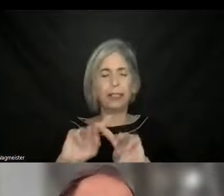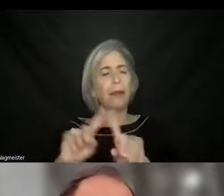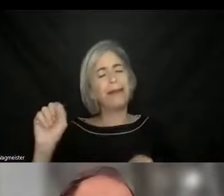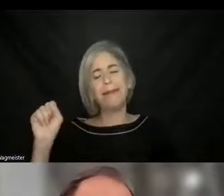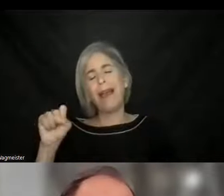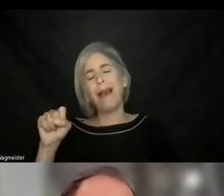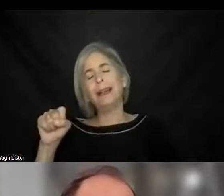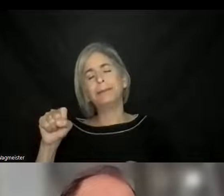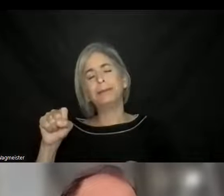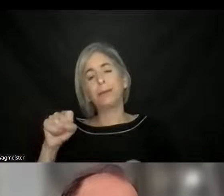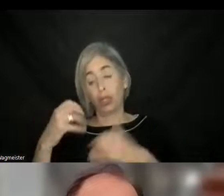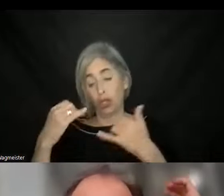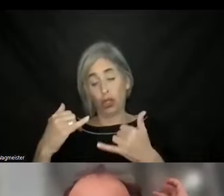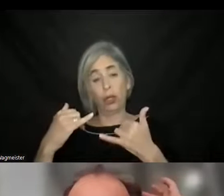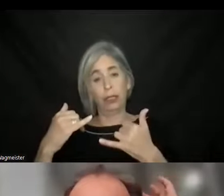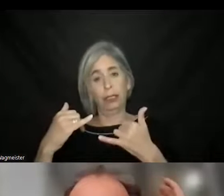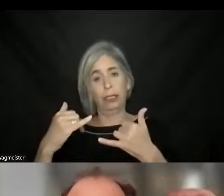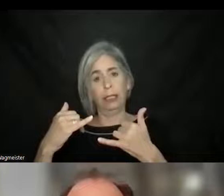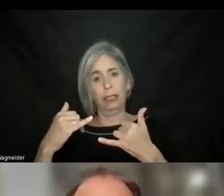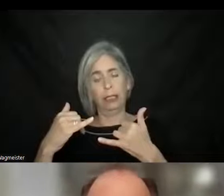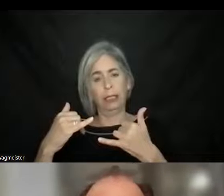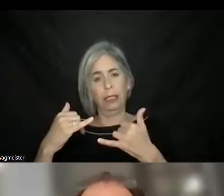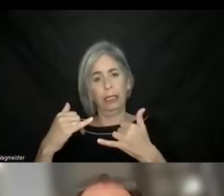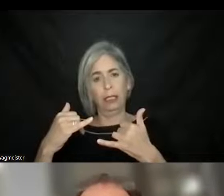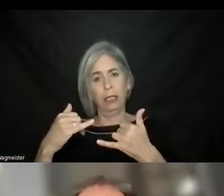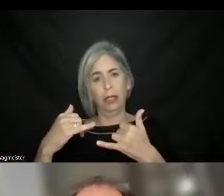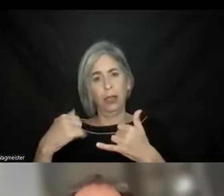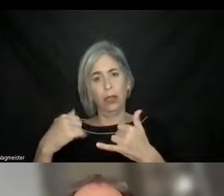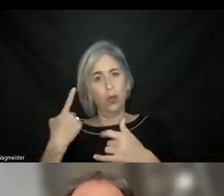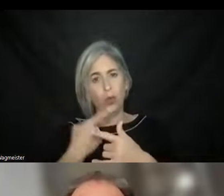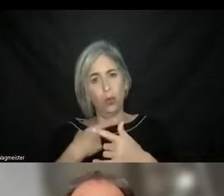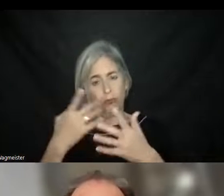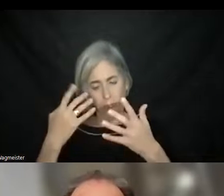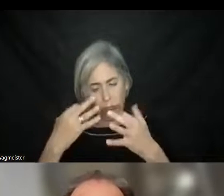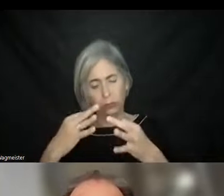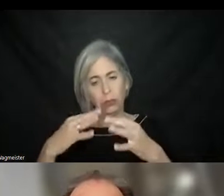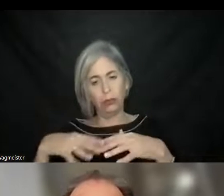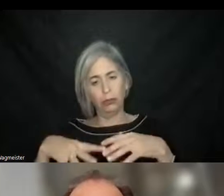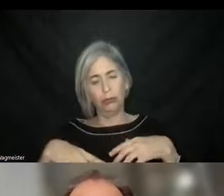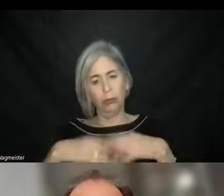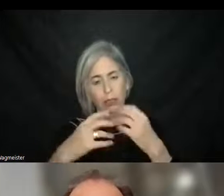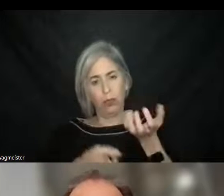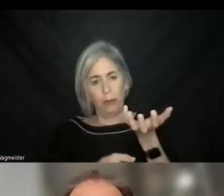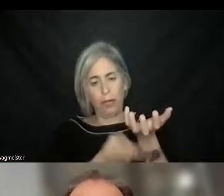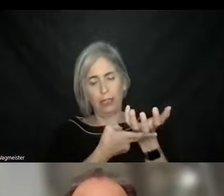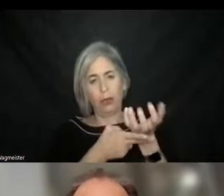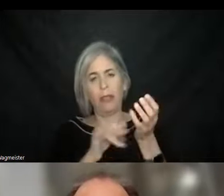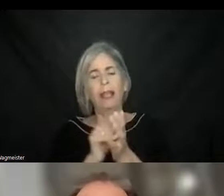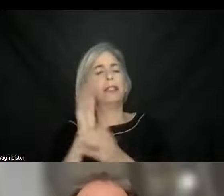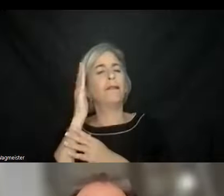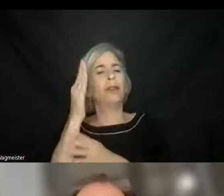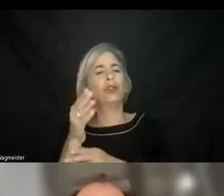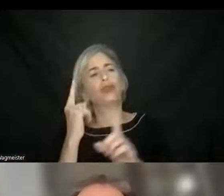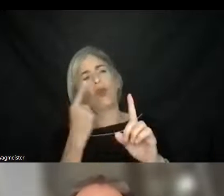so currently no firm plans to build a repository, but that is a future